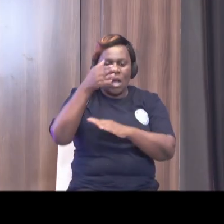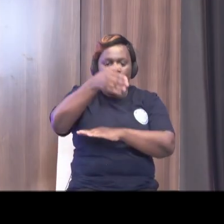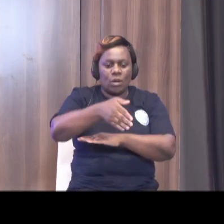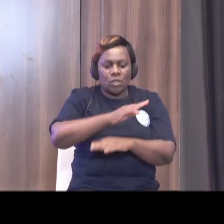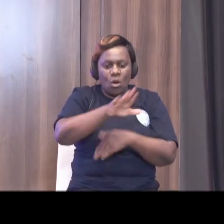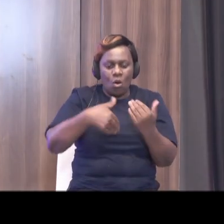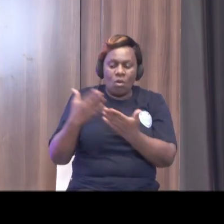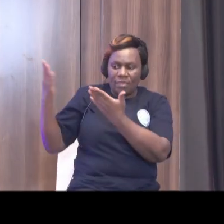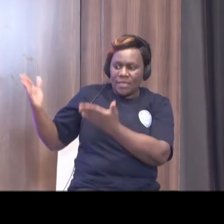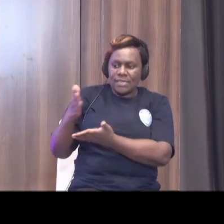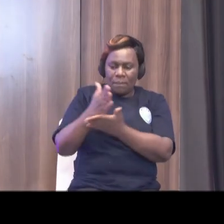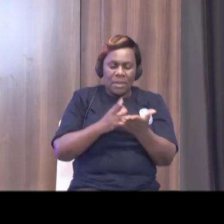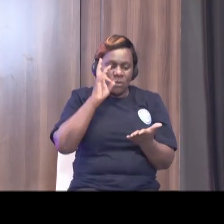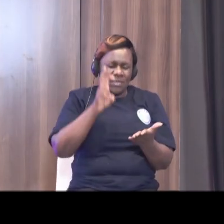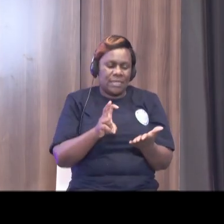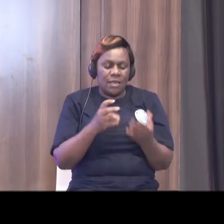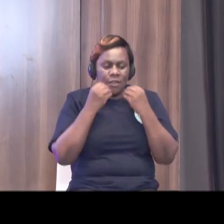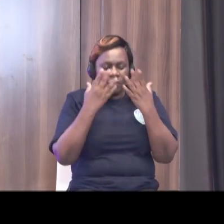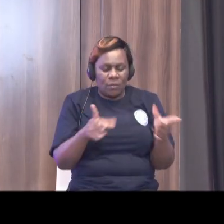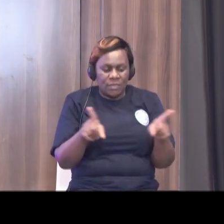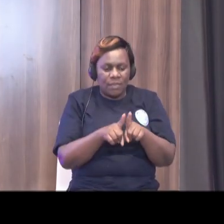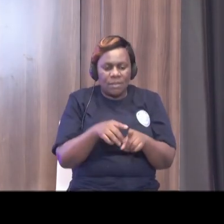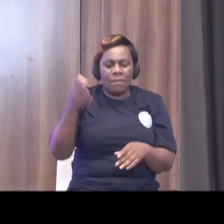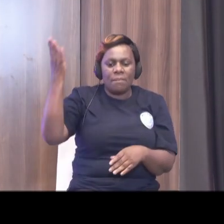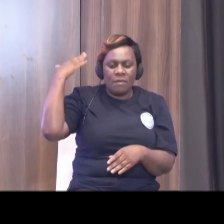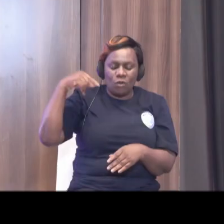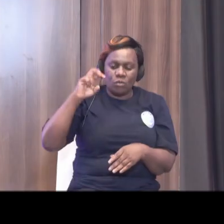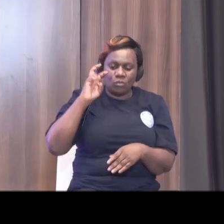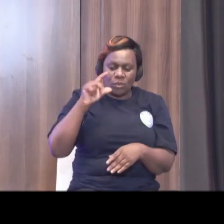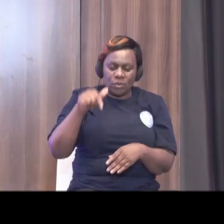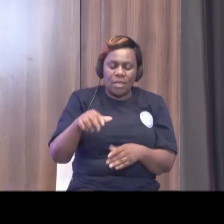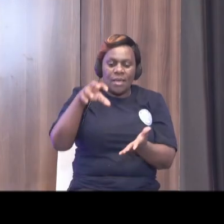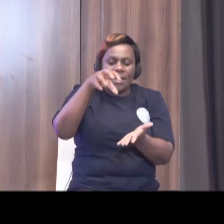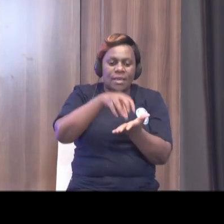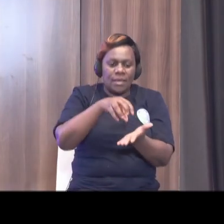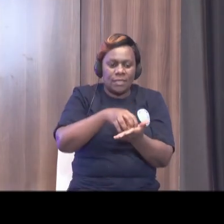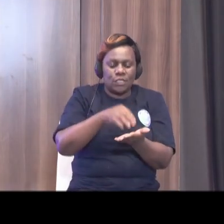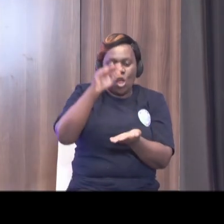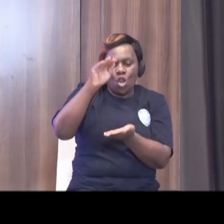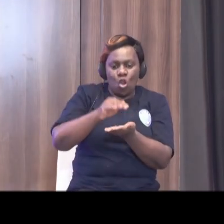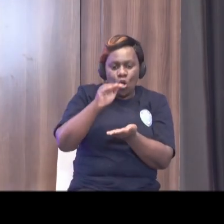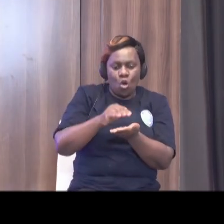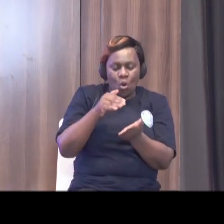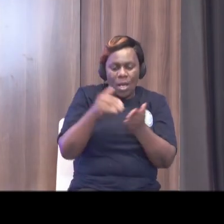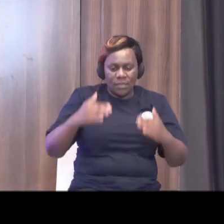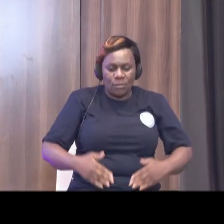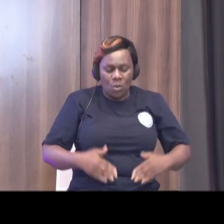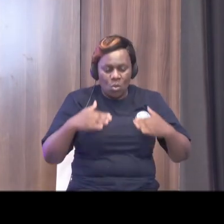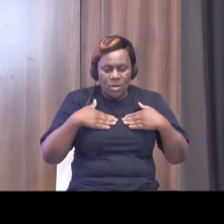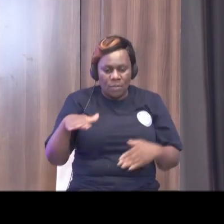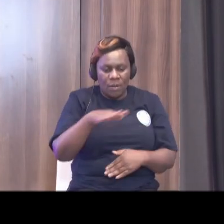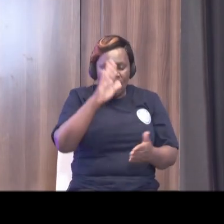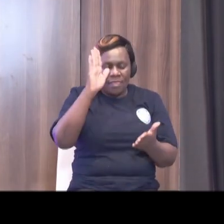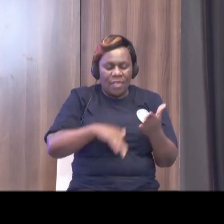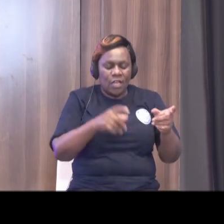all of these plots, and we've seen some data like this also earlier today, that the cases have much lower antibody concentrations than